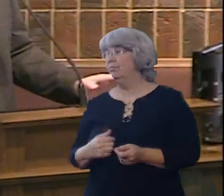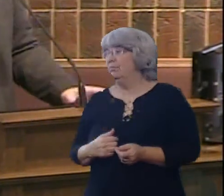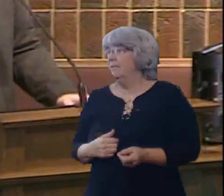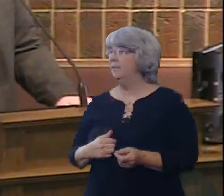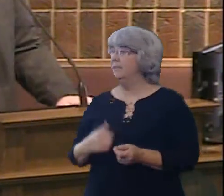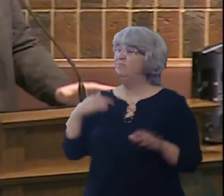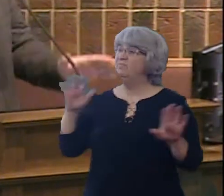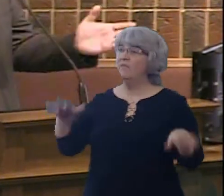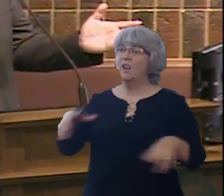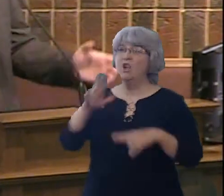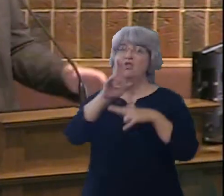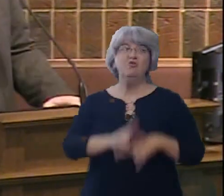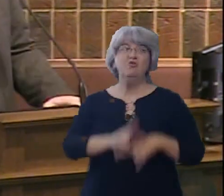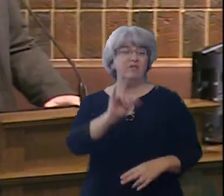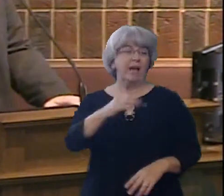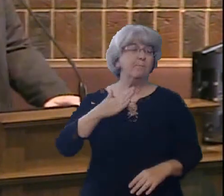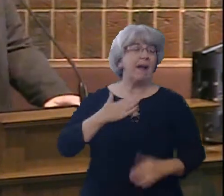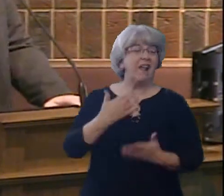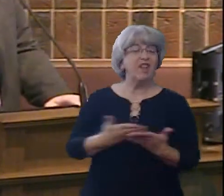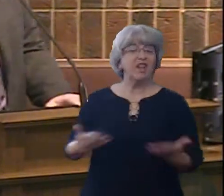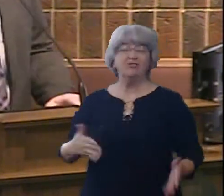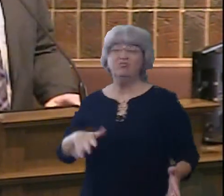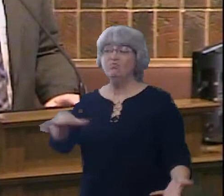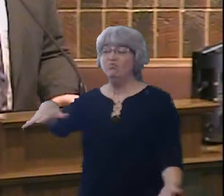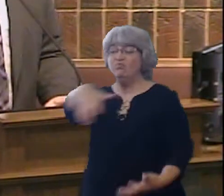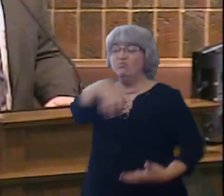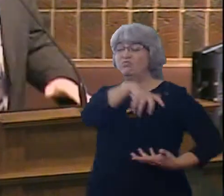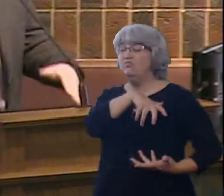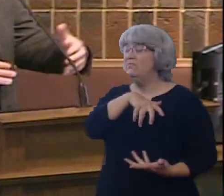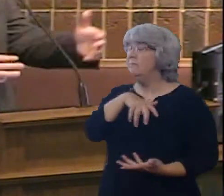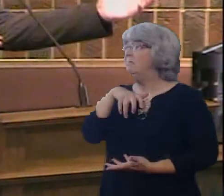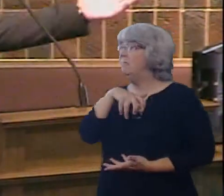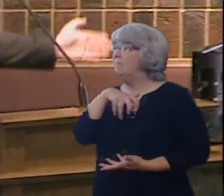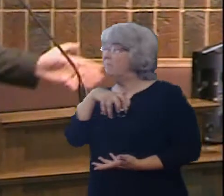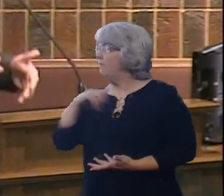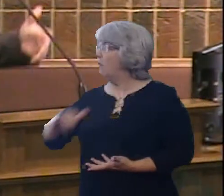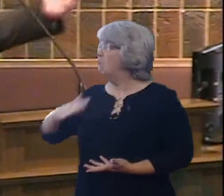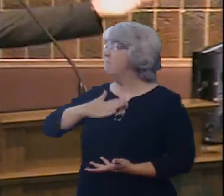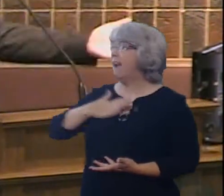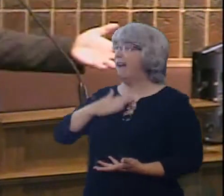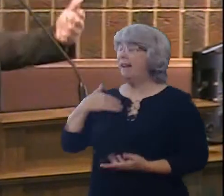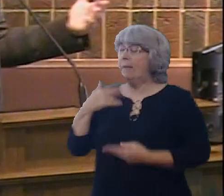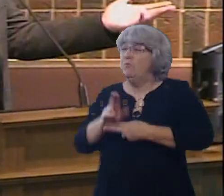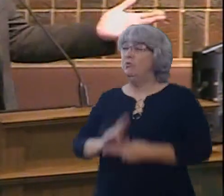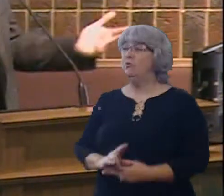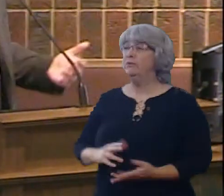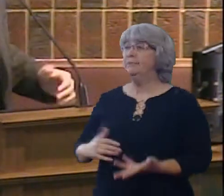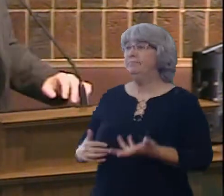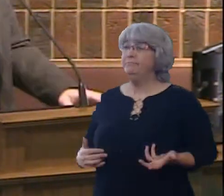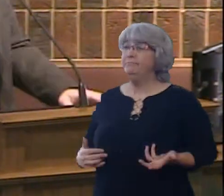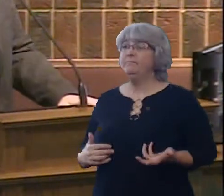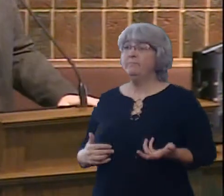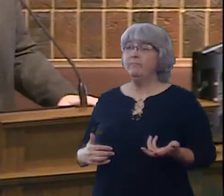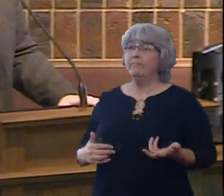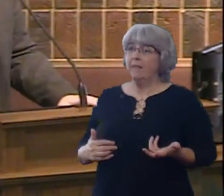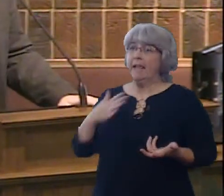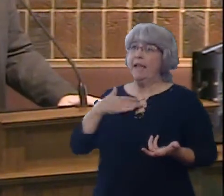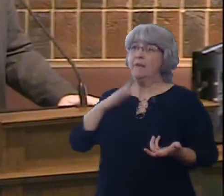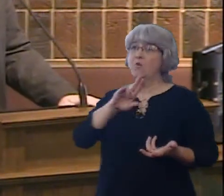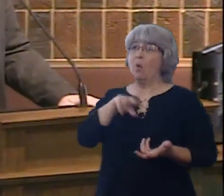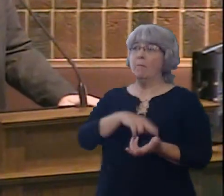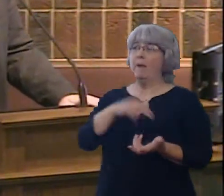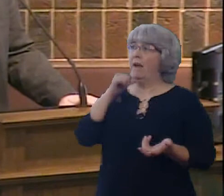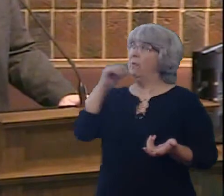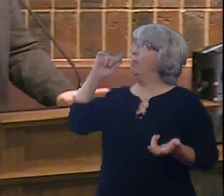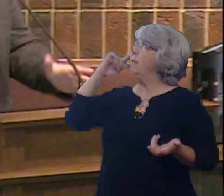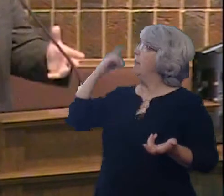to things. This is the way that life is. This is the way, these are all the things that I have. It's just, okay, now it's normal. I don't really think